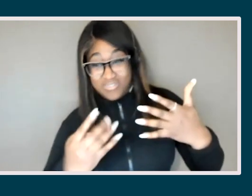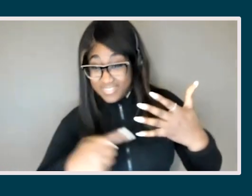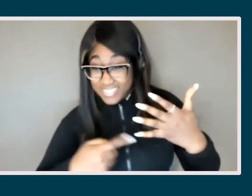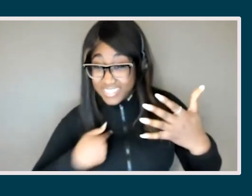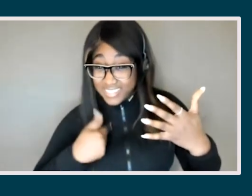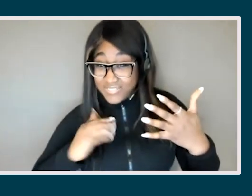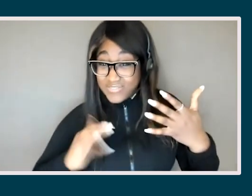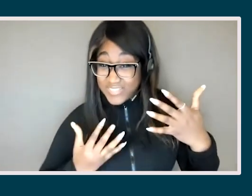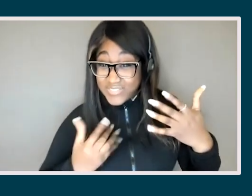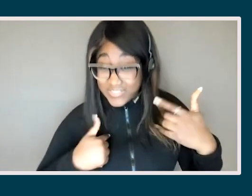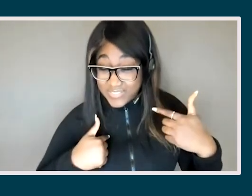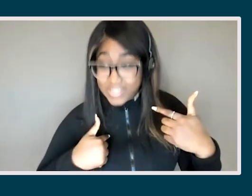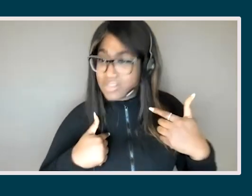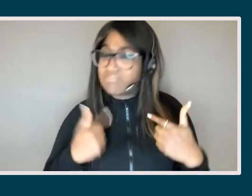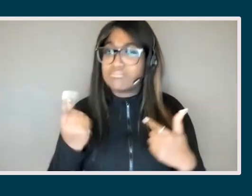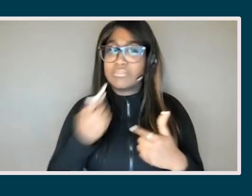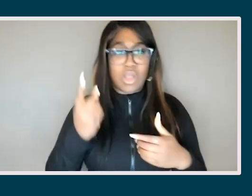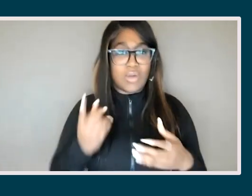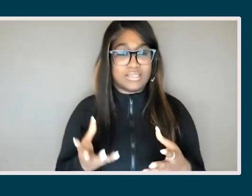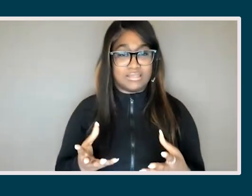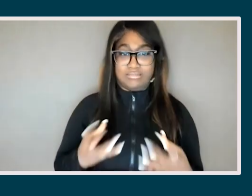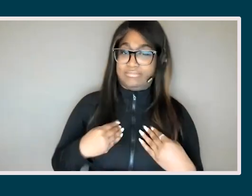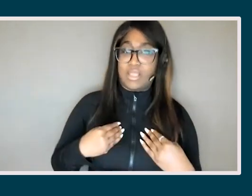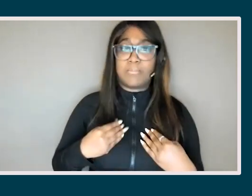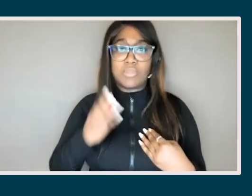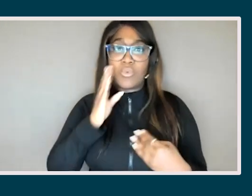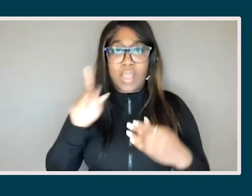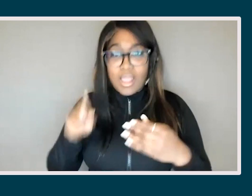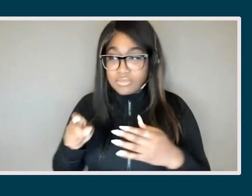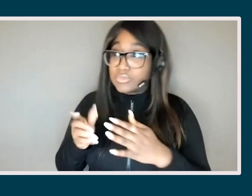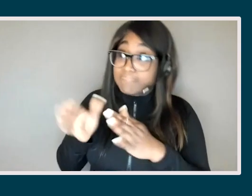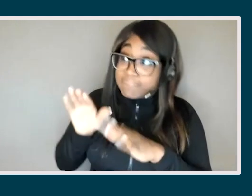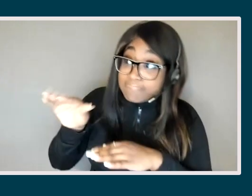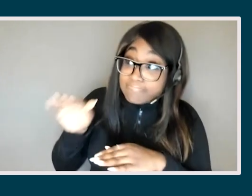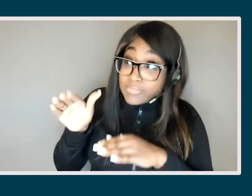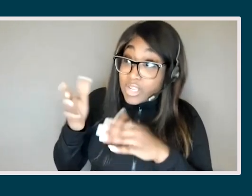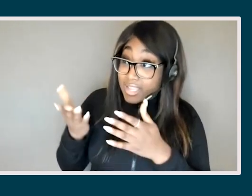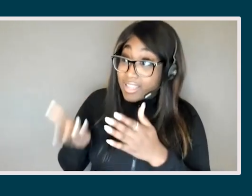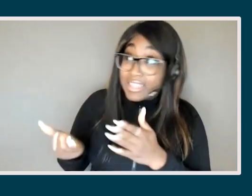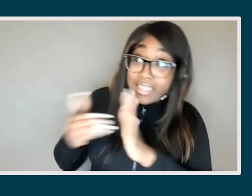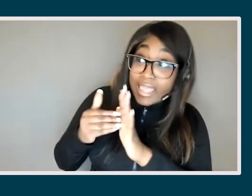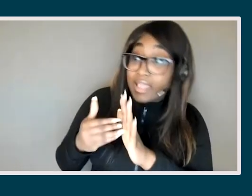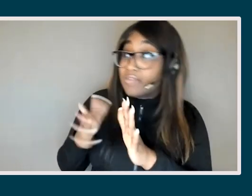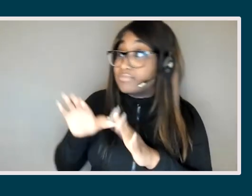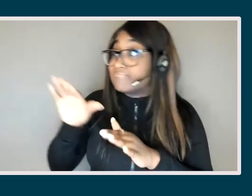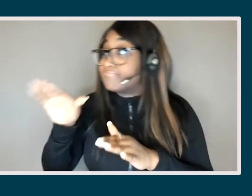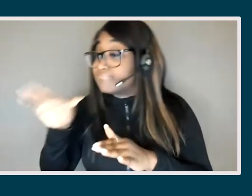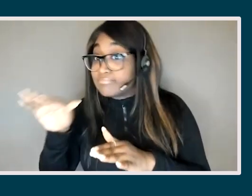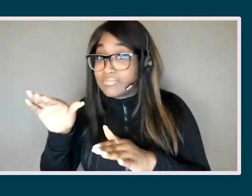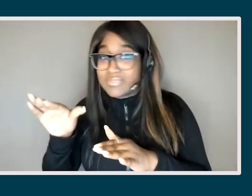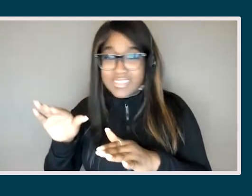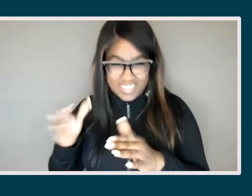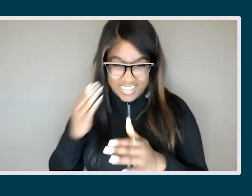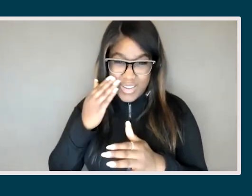accepted that there would be some iteration, that I might get part of the cake,